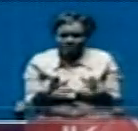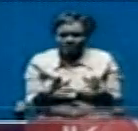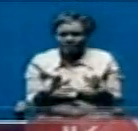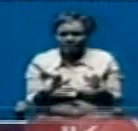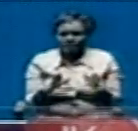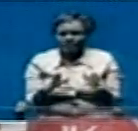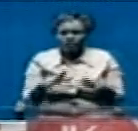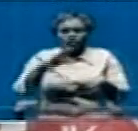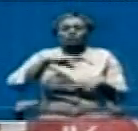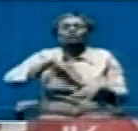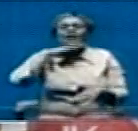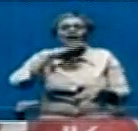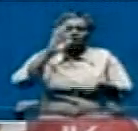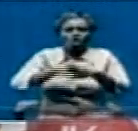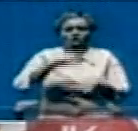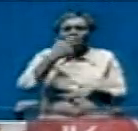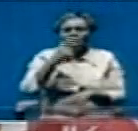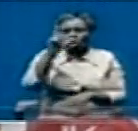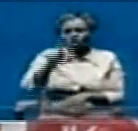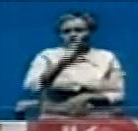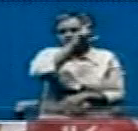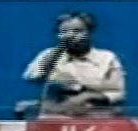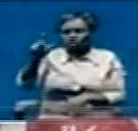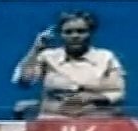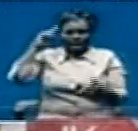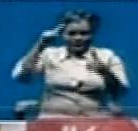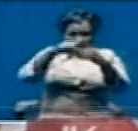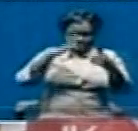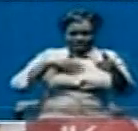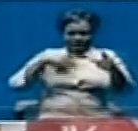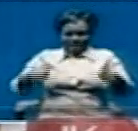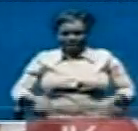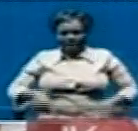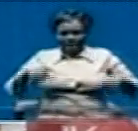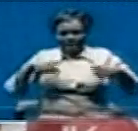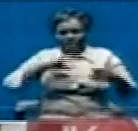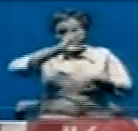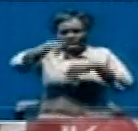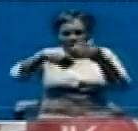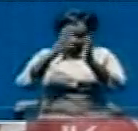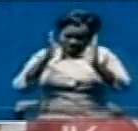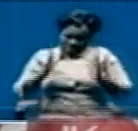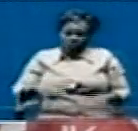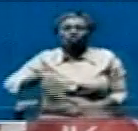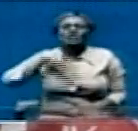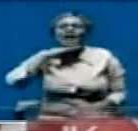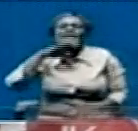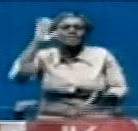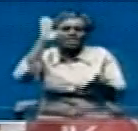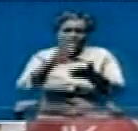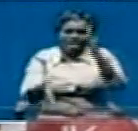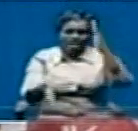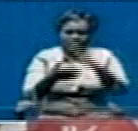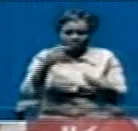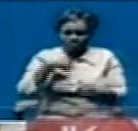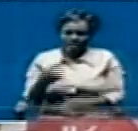guy on the cross. All right. Therefore, I remember these things. My goal in life is to help everybody die empty. That's why I come to